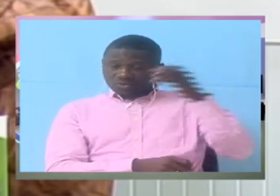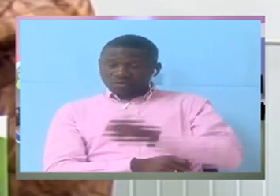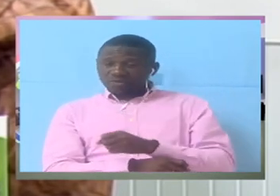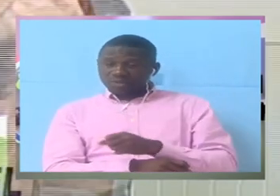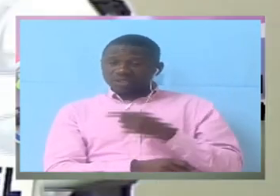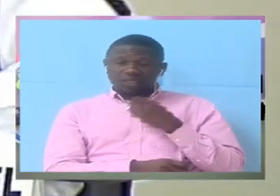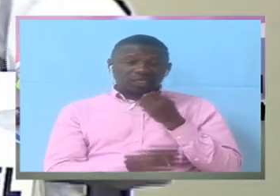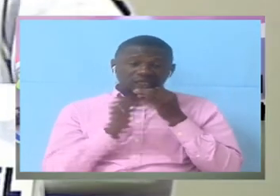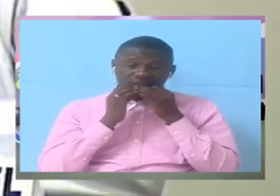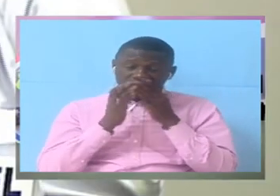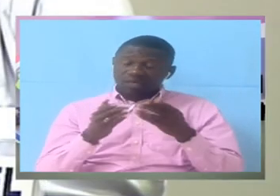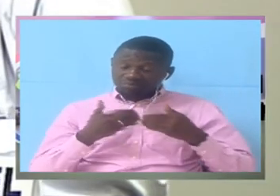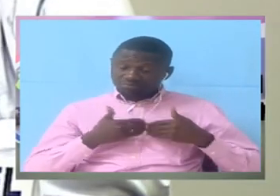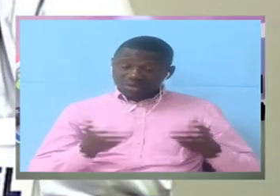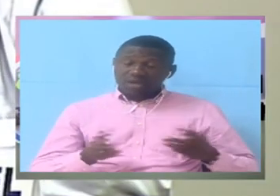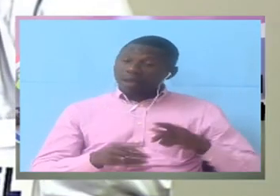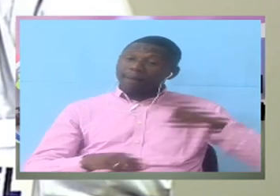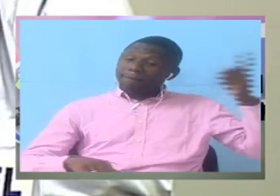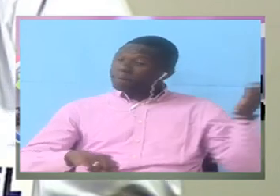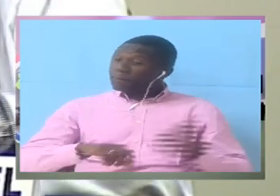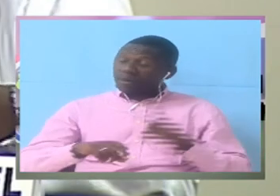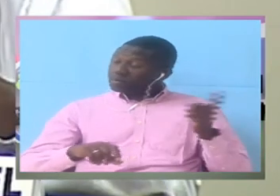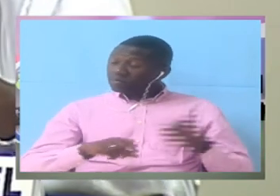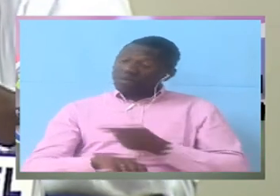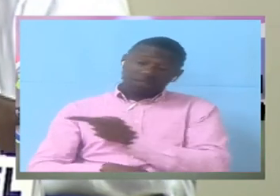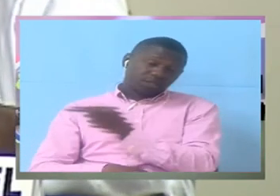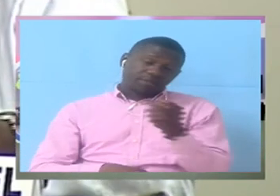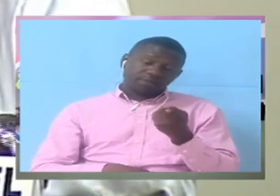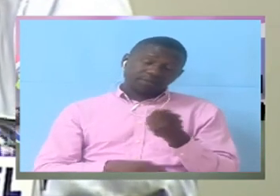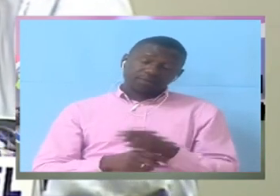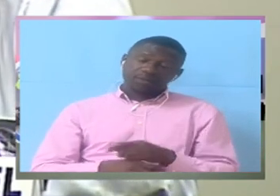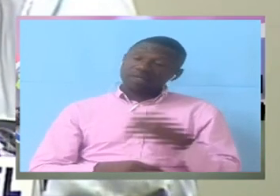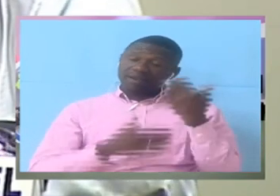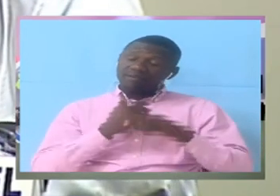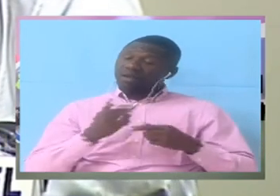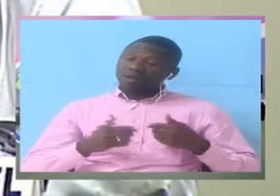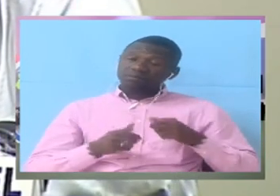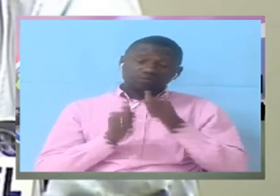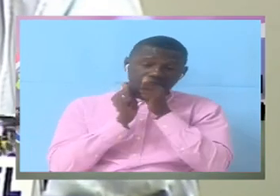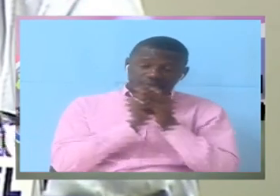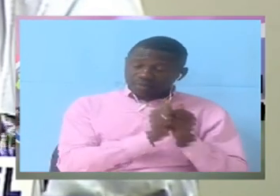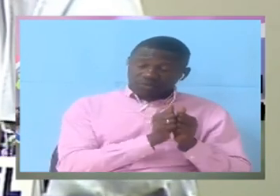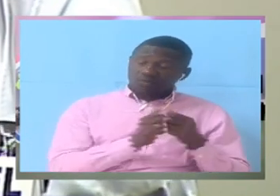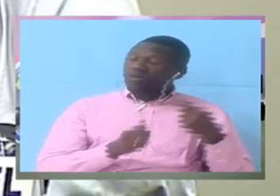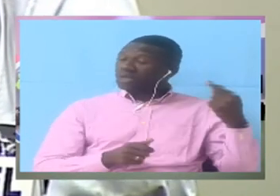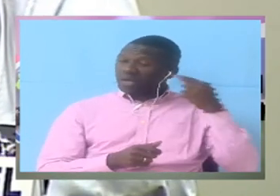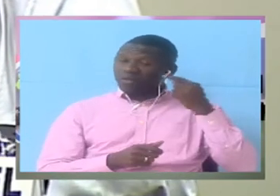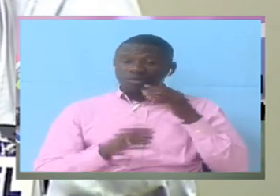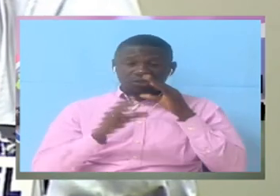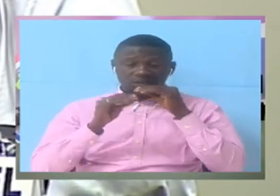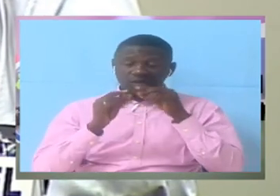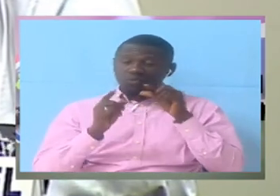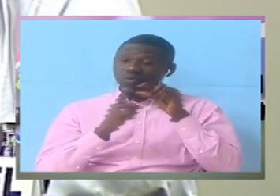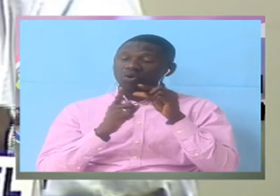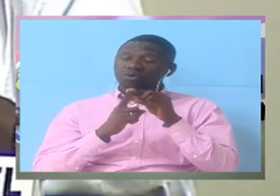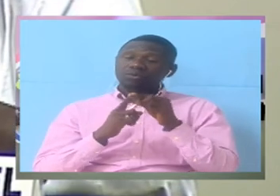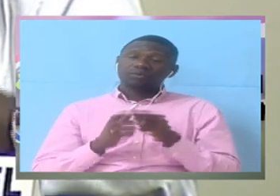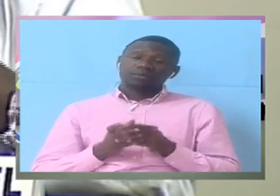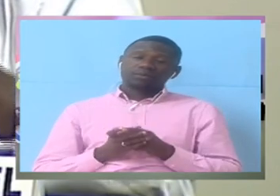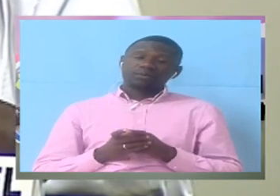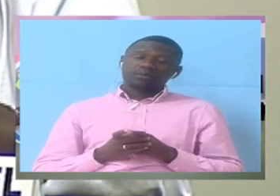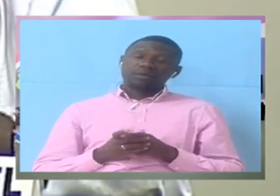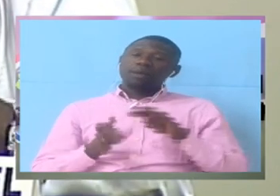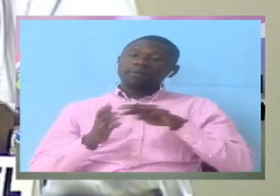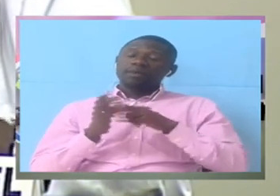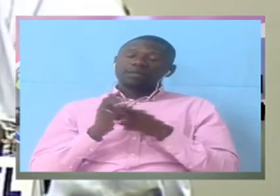buka nunde. And he doesn't hide it. Fonka mola bafo. So you hear him say that yourself. In a sense, you are saying that he would come